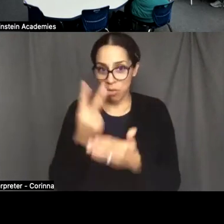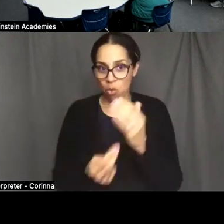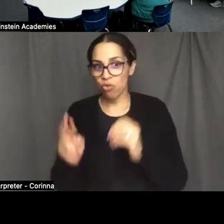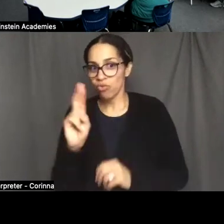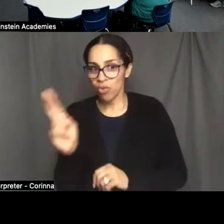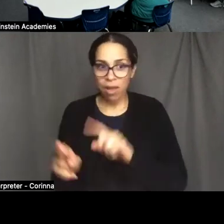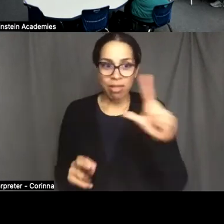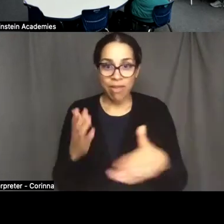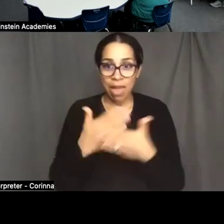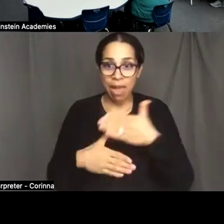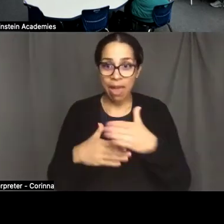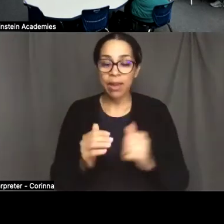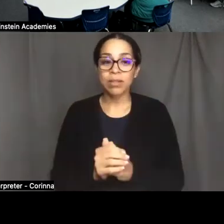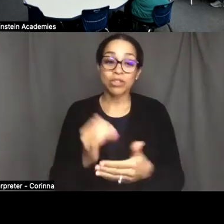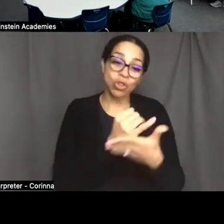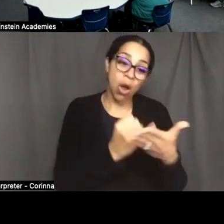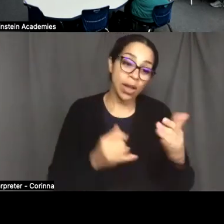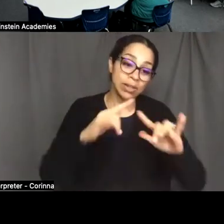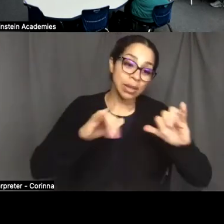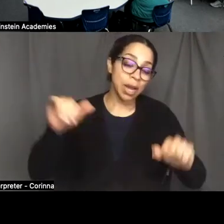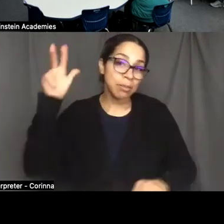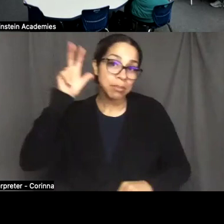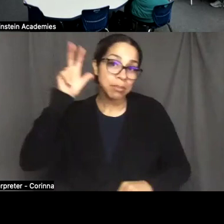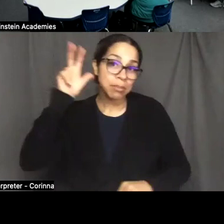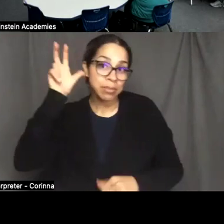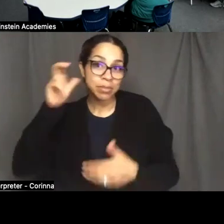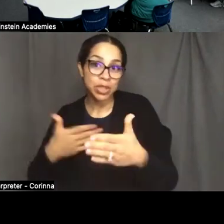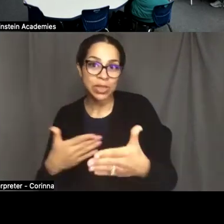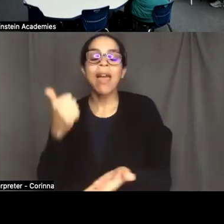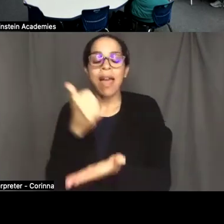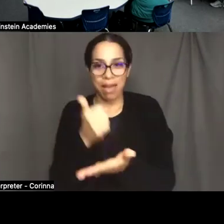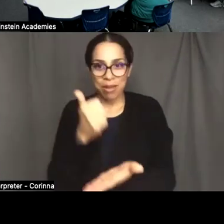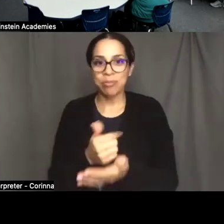and helping them build those connections for crossing that midline of their body.